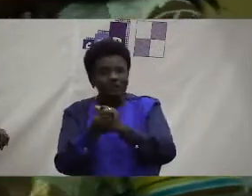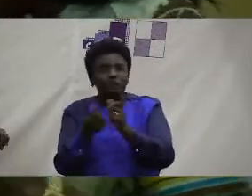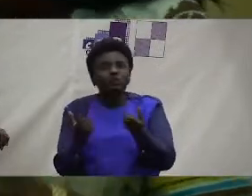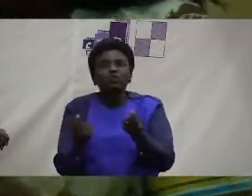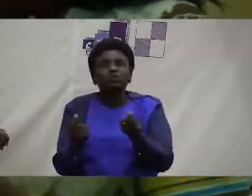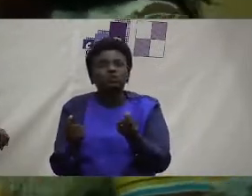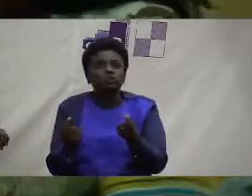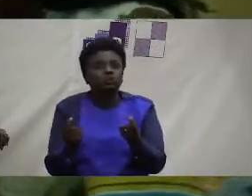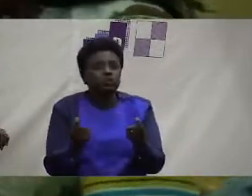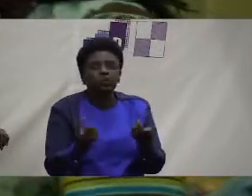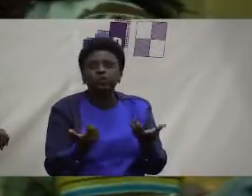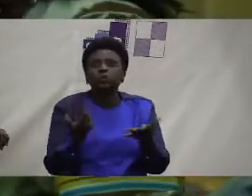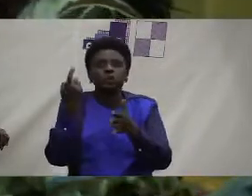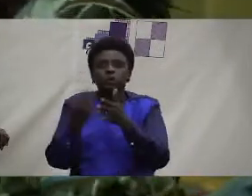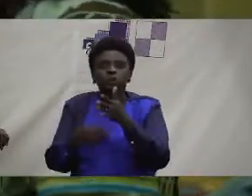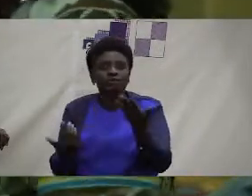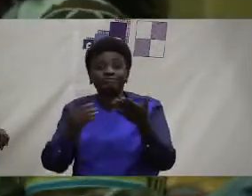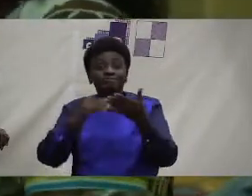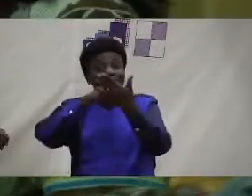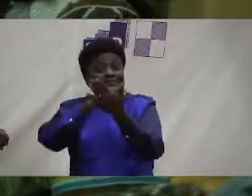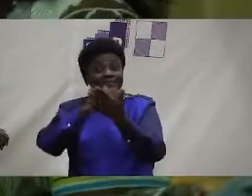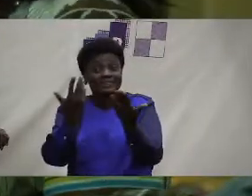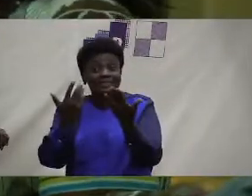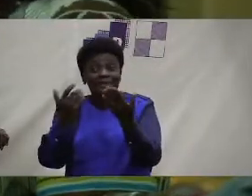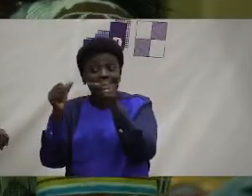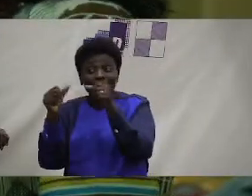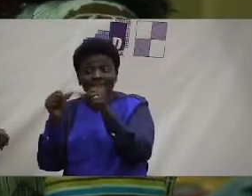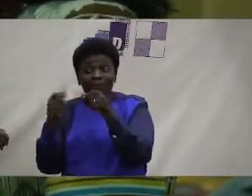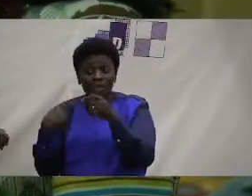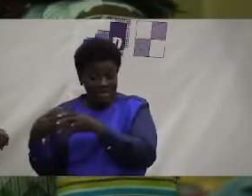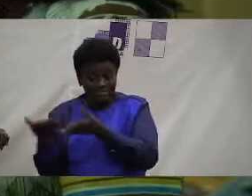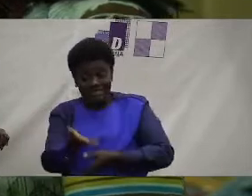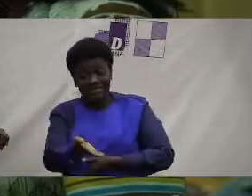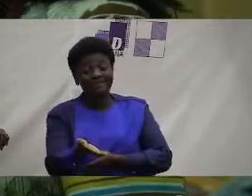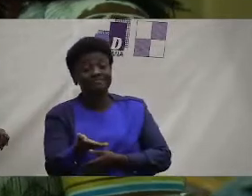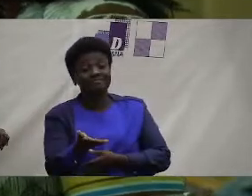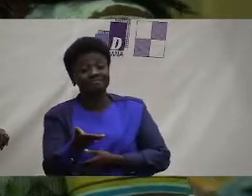What preventive measures must we put in place?